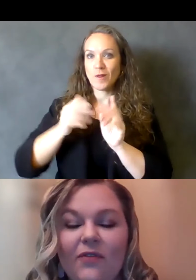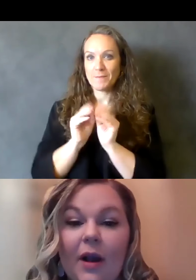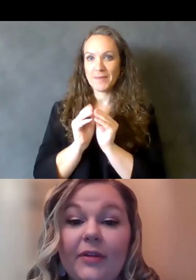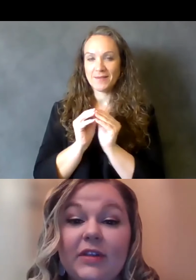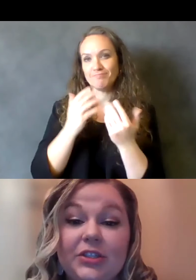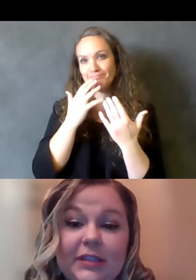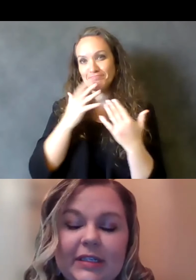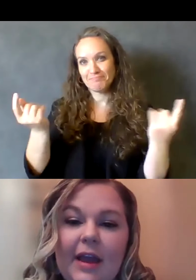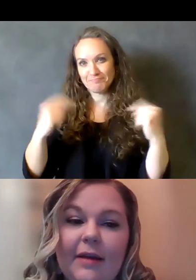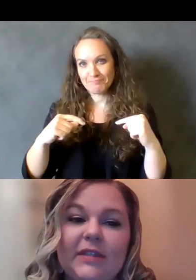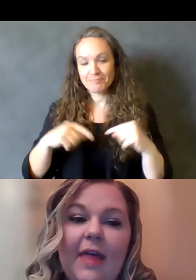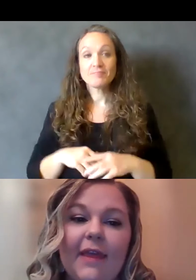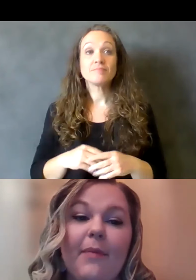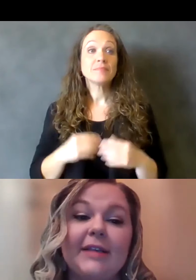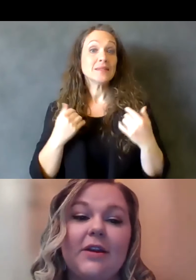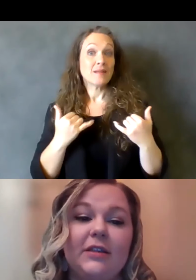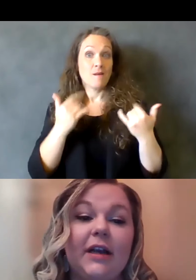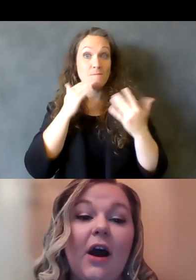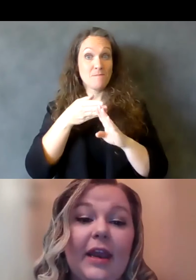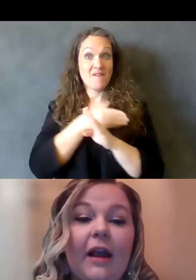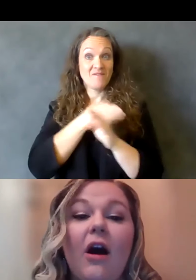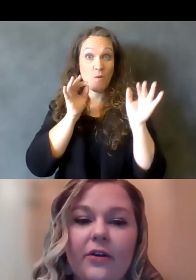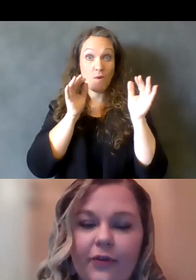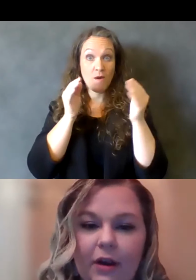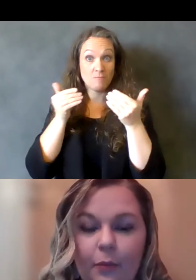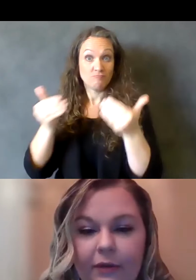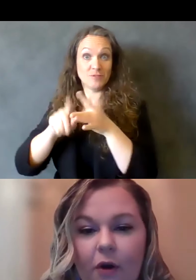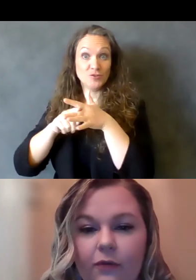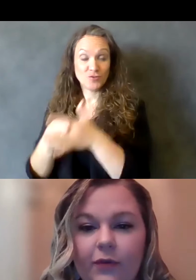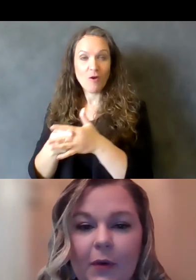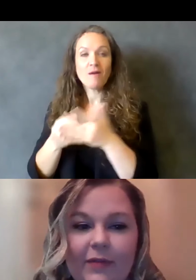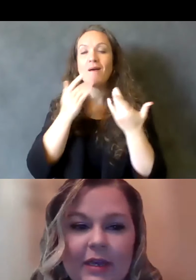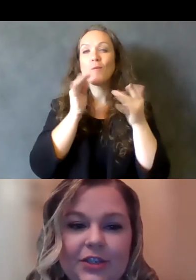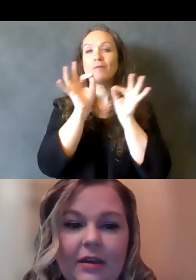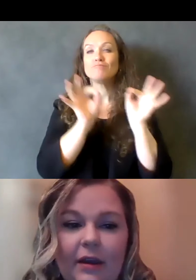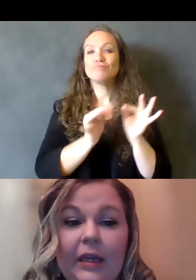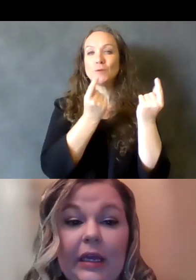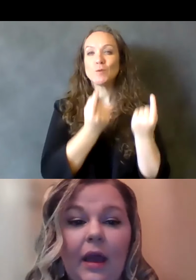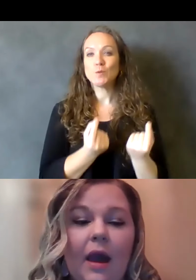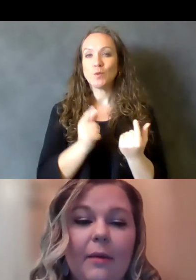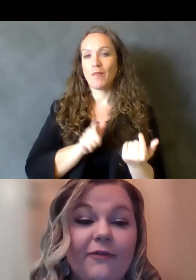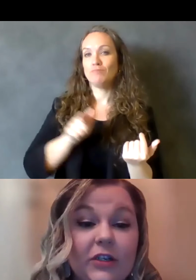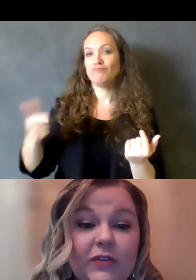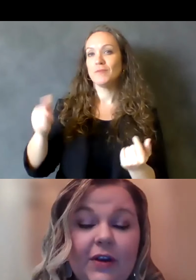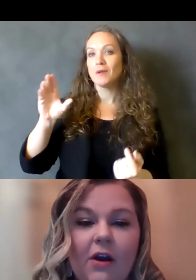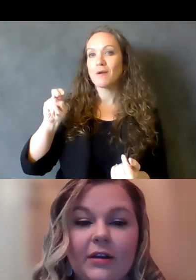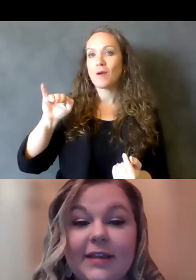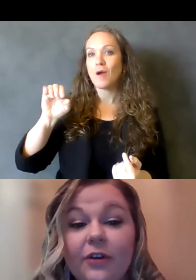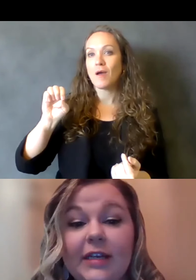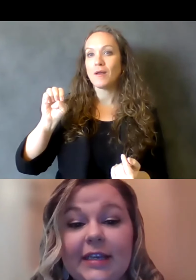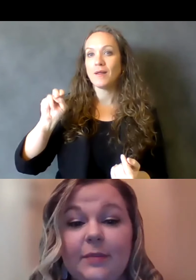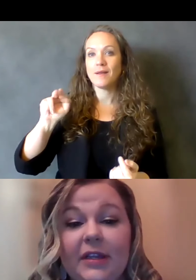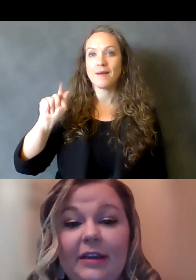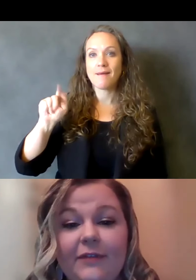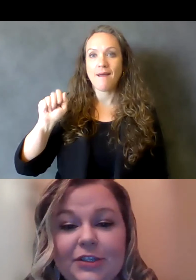like to go over a couple of logistics items and then pass it on to Connie Nakano for a brief overview of the agenda. First, there are